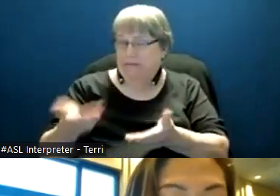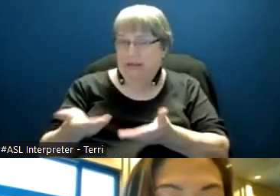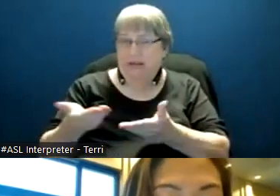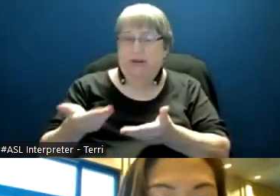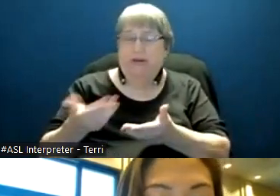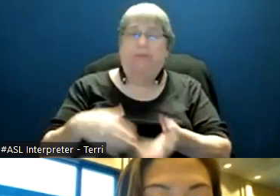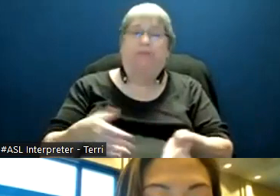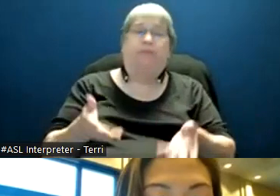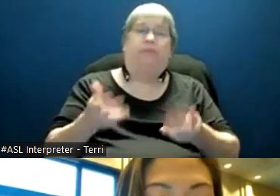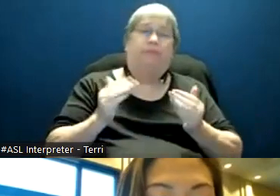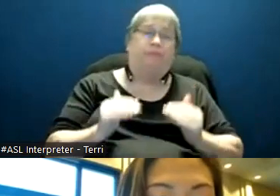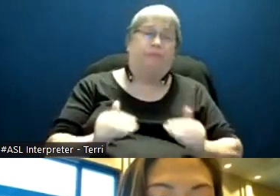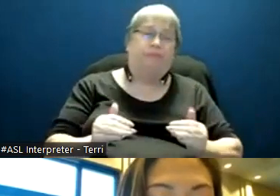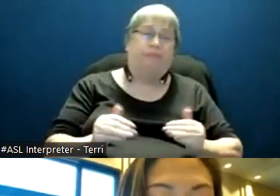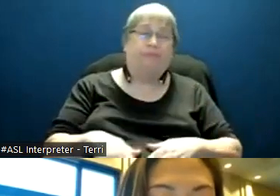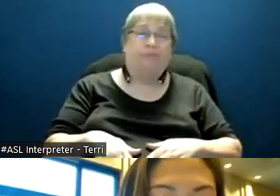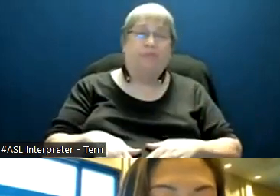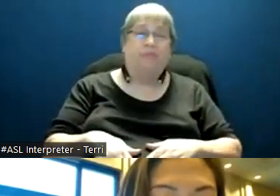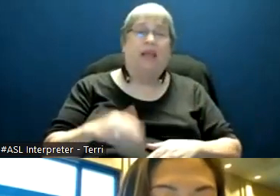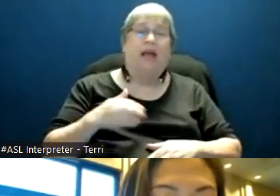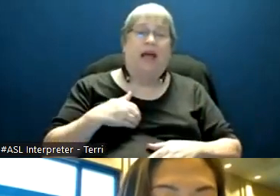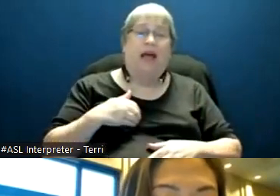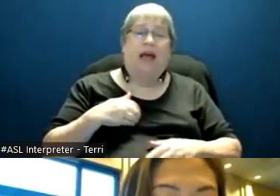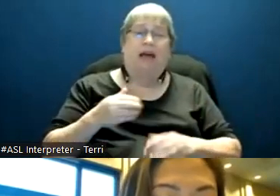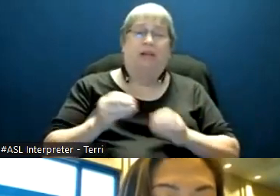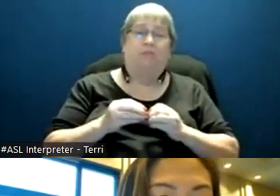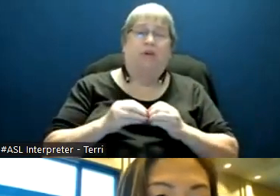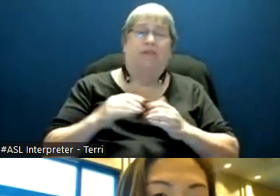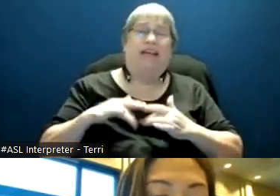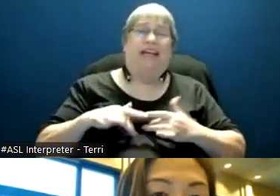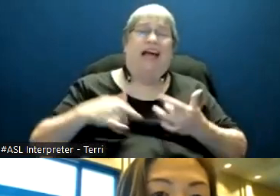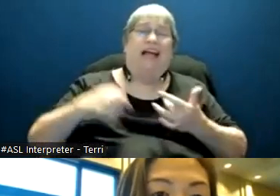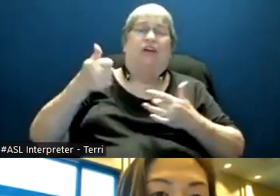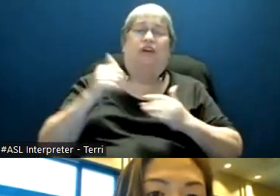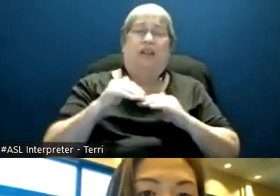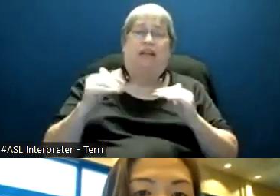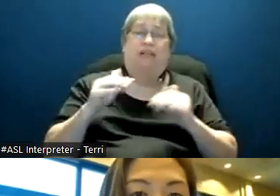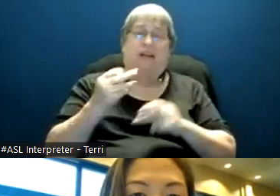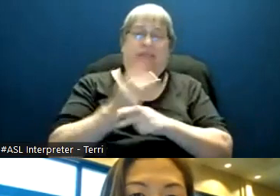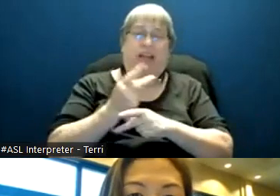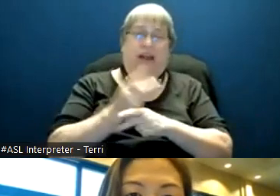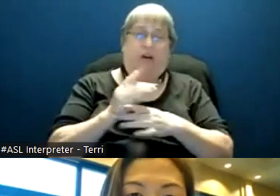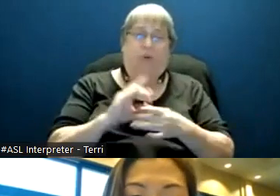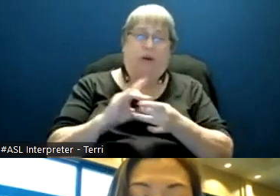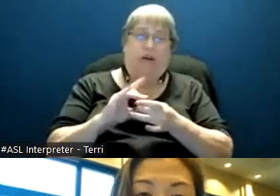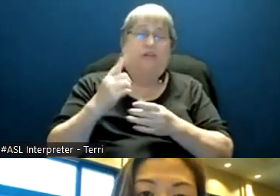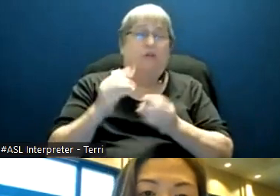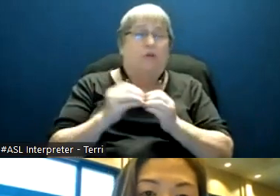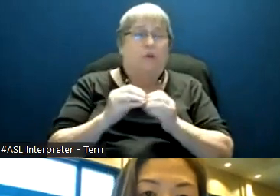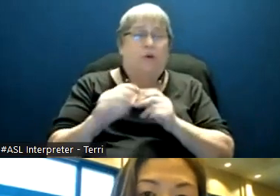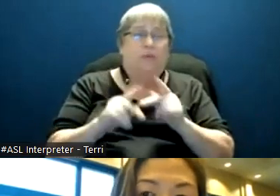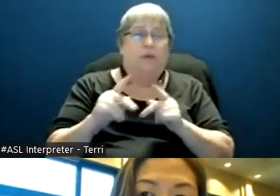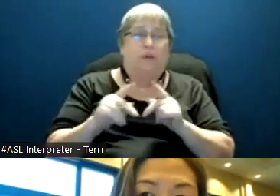the ability to provide a lighter level of care coordination to more people, because we want people to be able to get